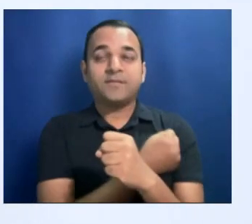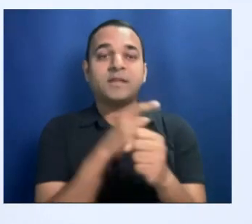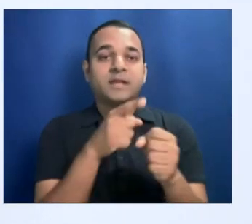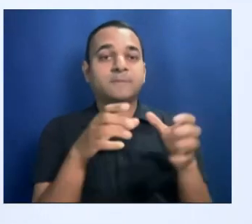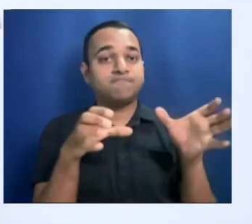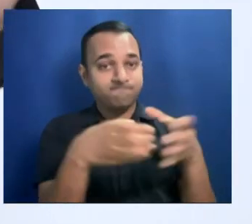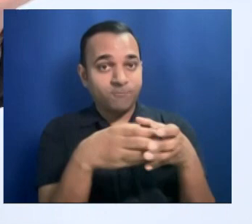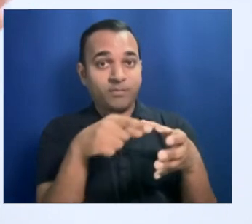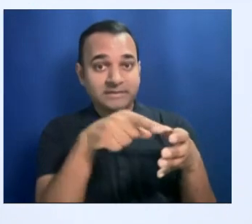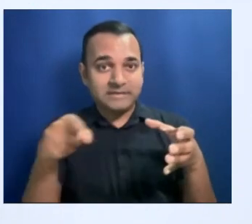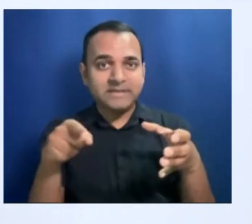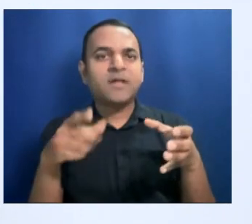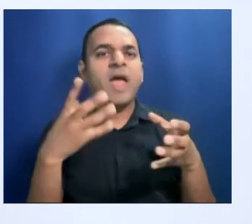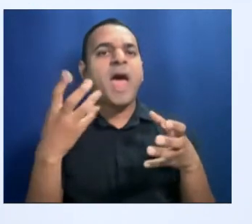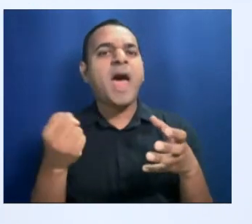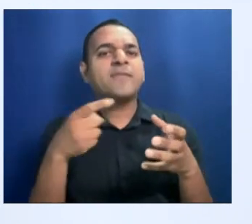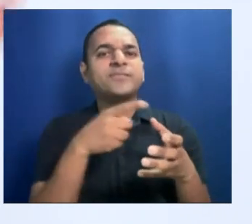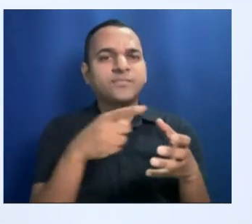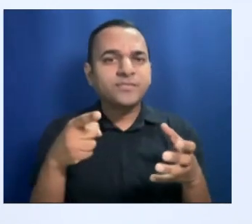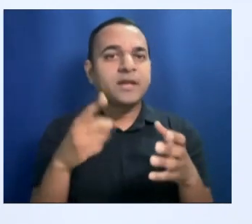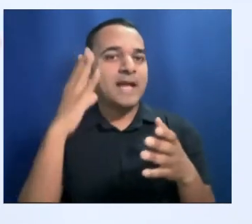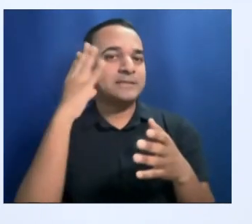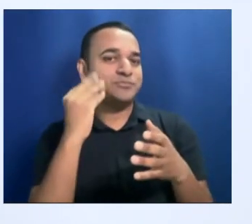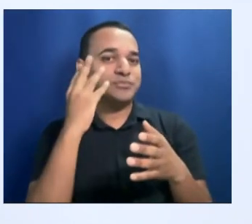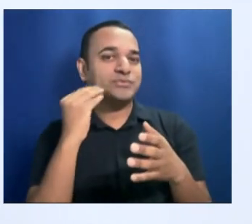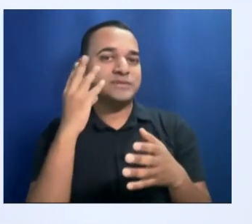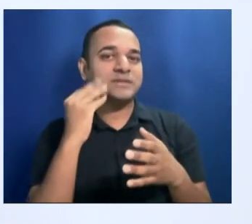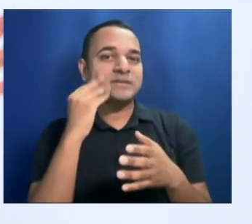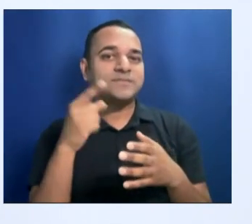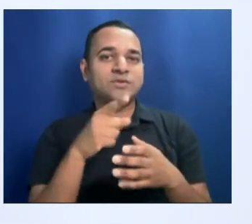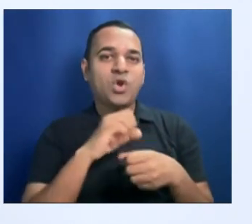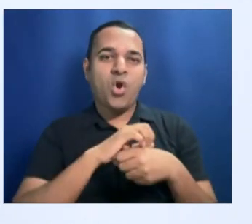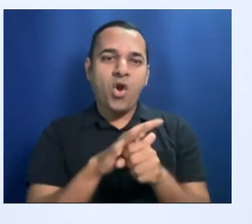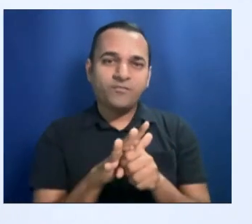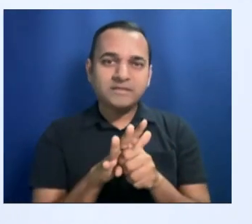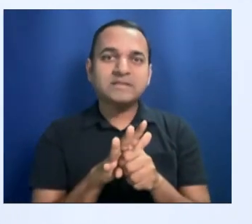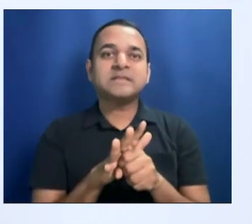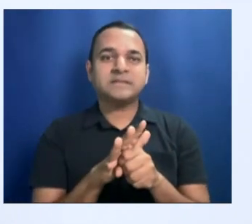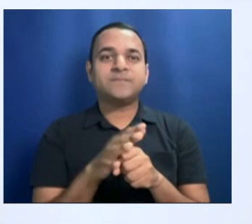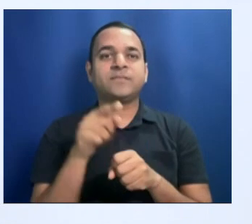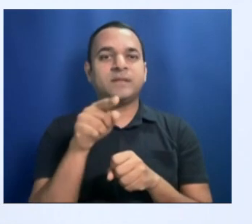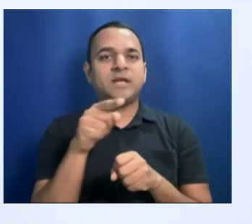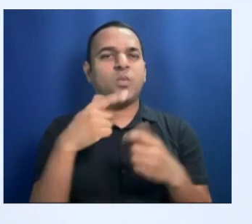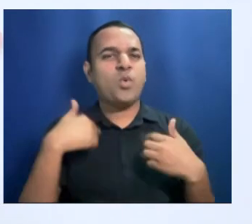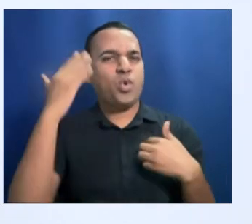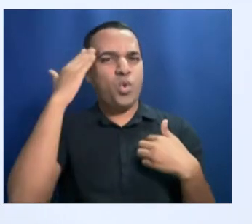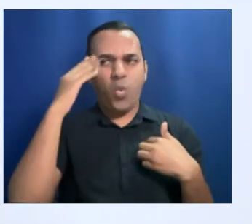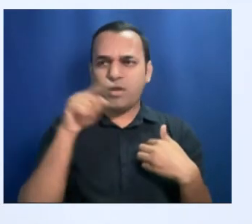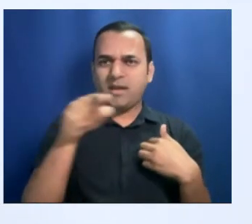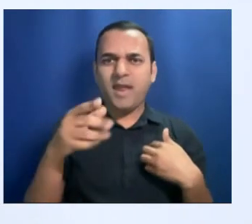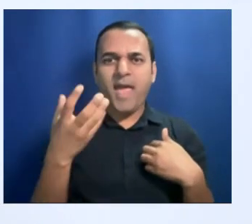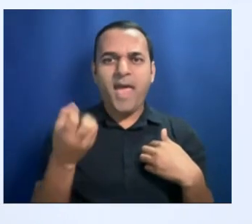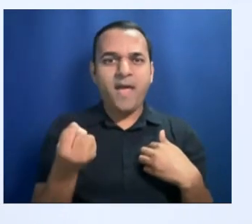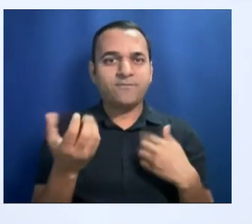experienced the COVID-19 pandemic. I mean, we know that their conditions are not exactly excellent. So what does the